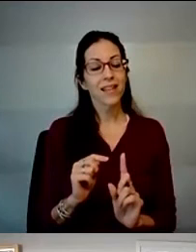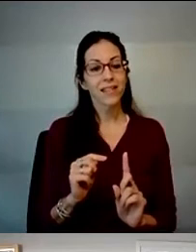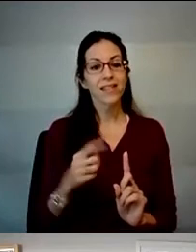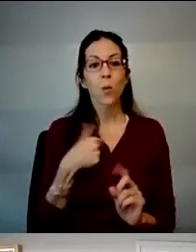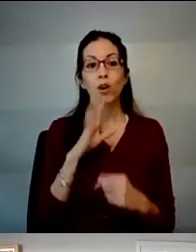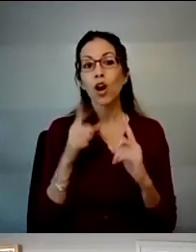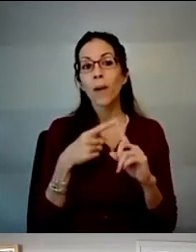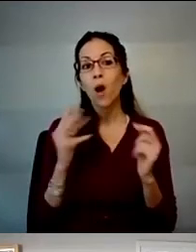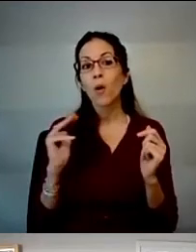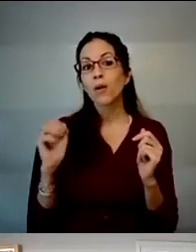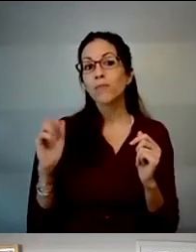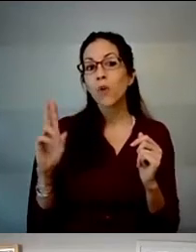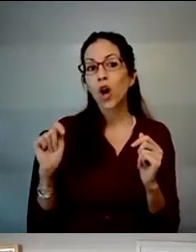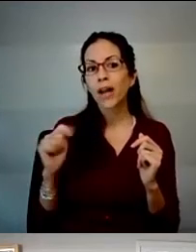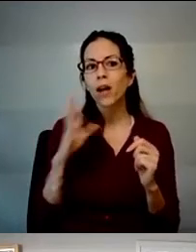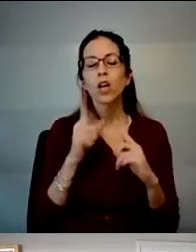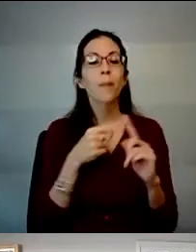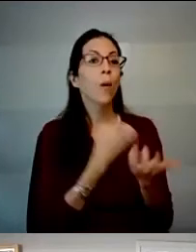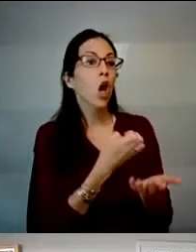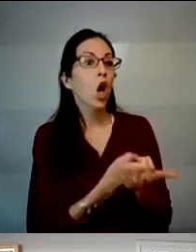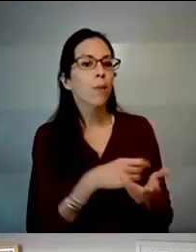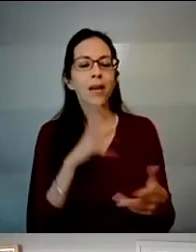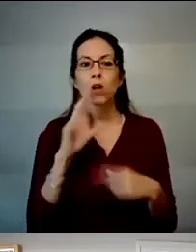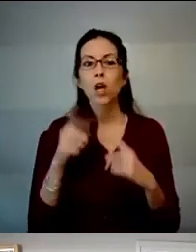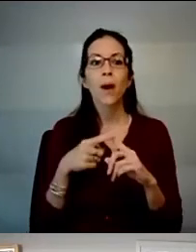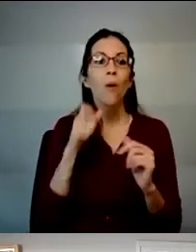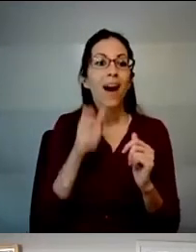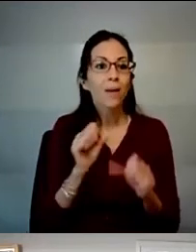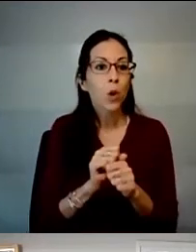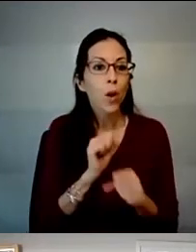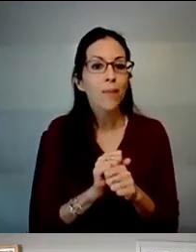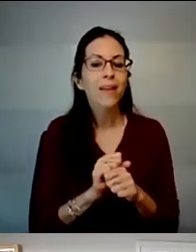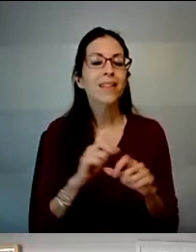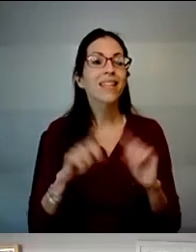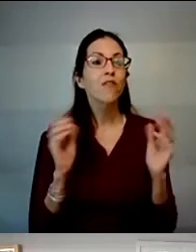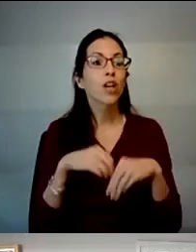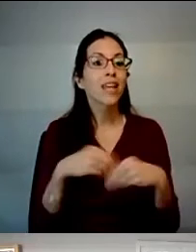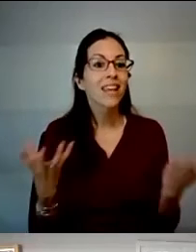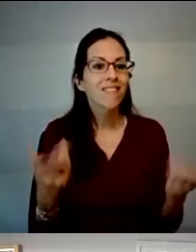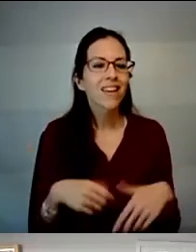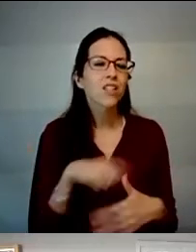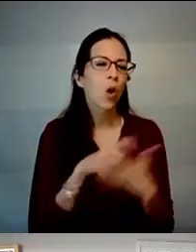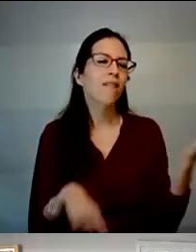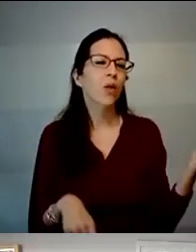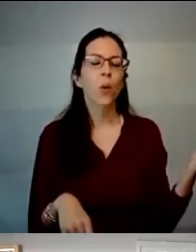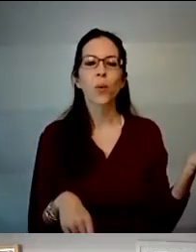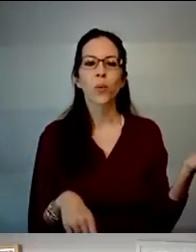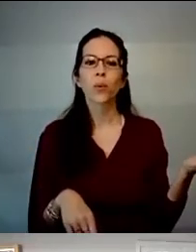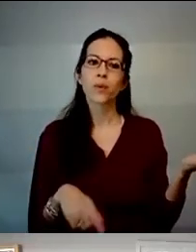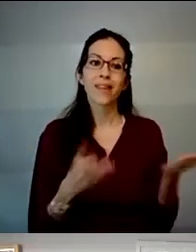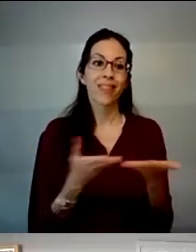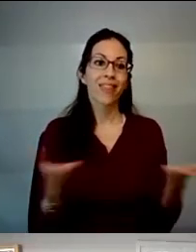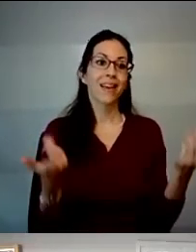the markets, we talk about the economy, unemployment, and again, different giving things you give differently during all those, things